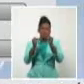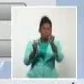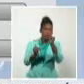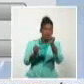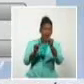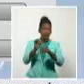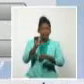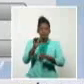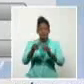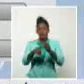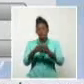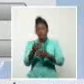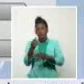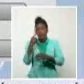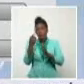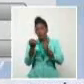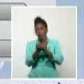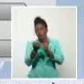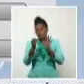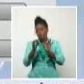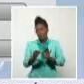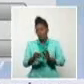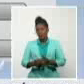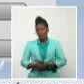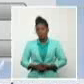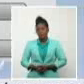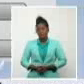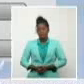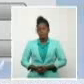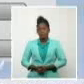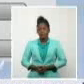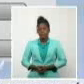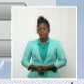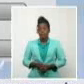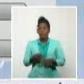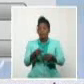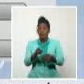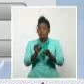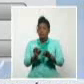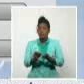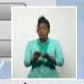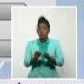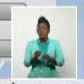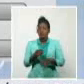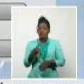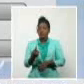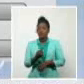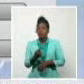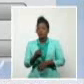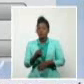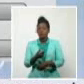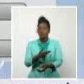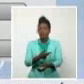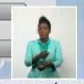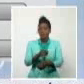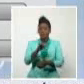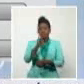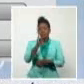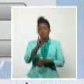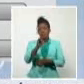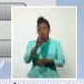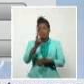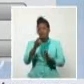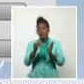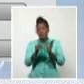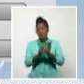As you may notice, these are fewer cases than the numbers that we've been reporting in recent days.